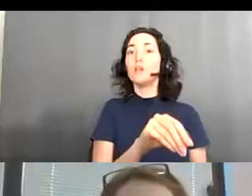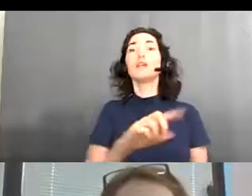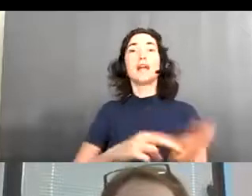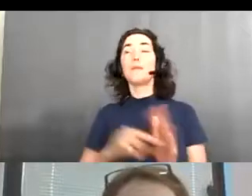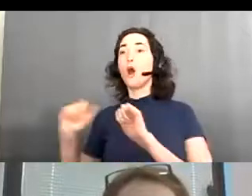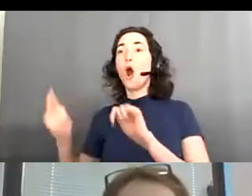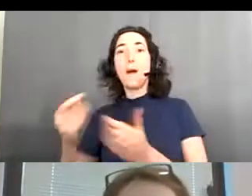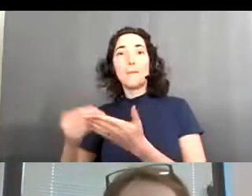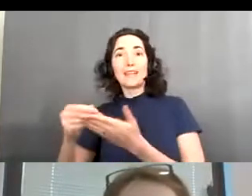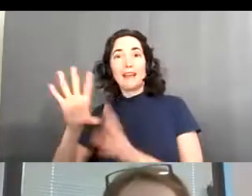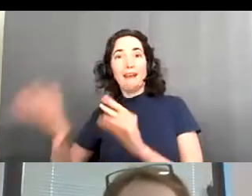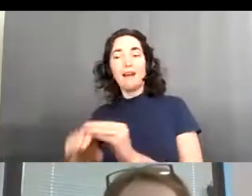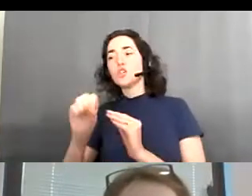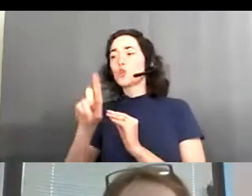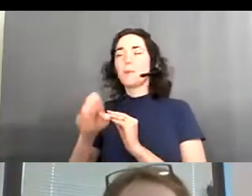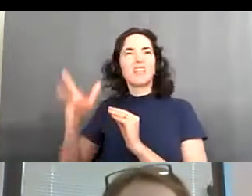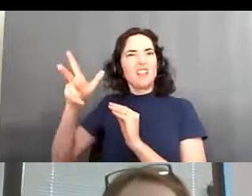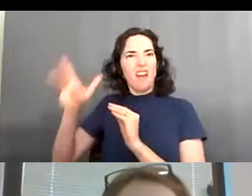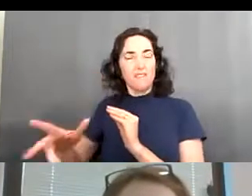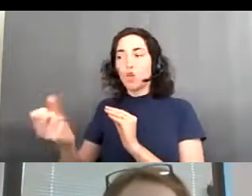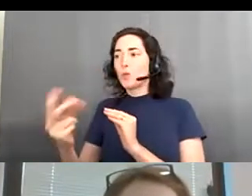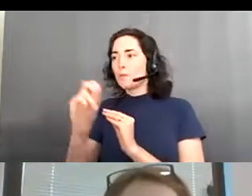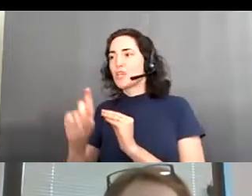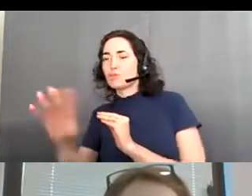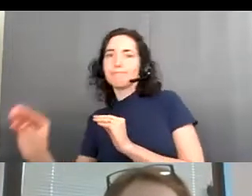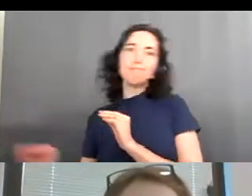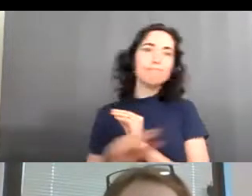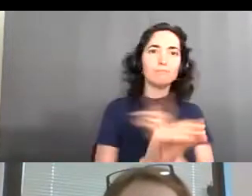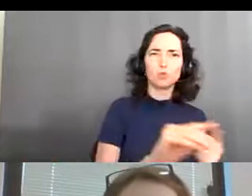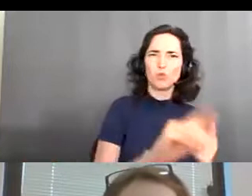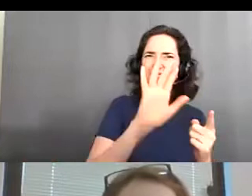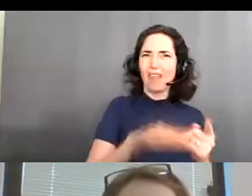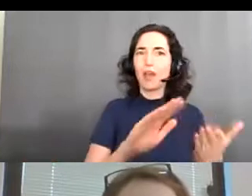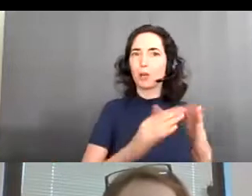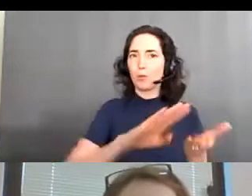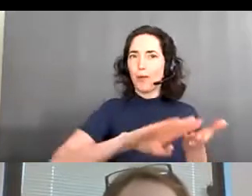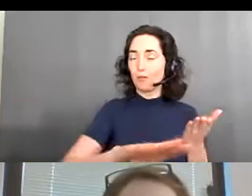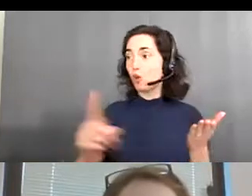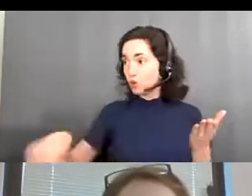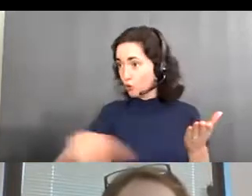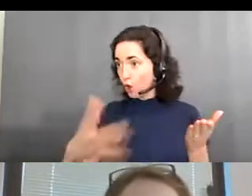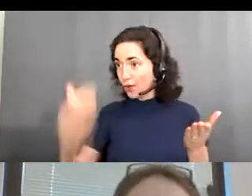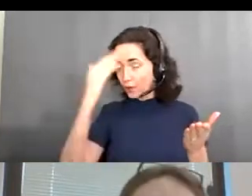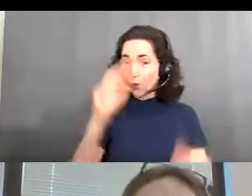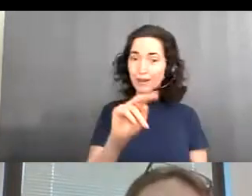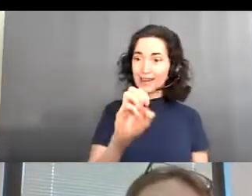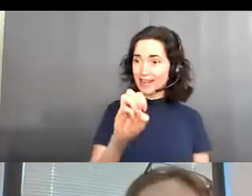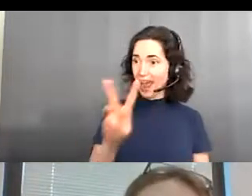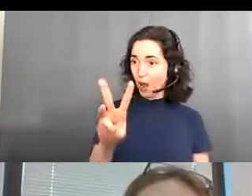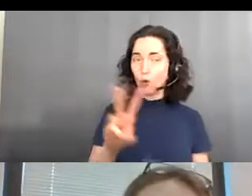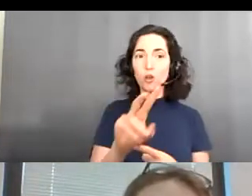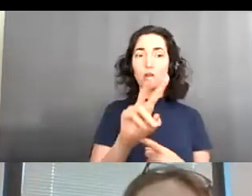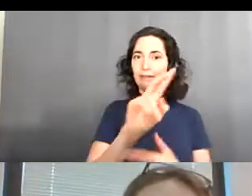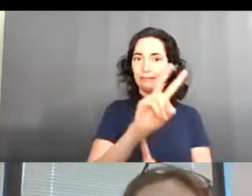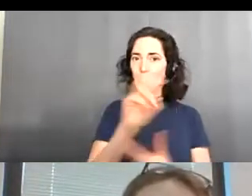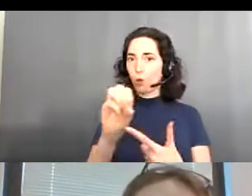would go towards community choices waivers. I'm sure most of y'all are familiar with the NOW Fund, the New Opportunities Waiver Fund.